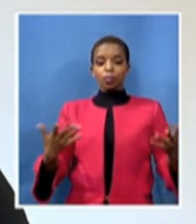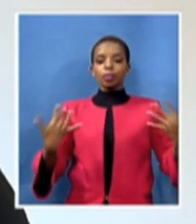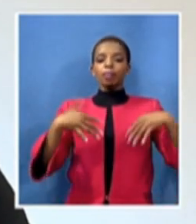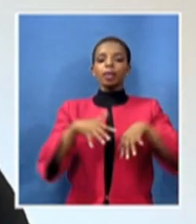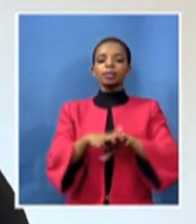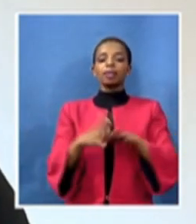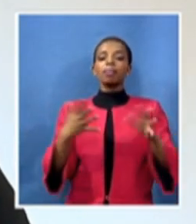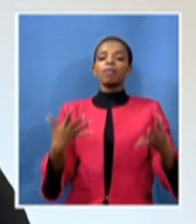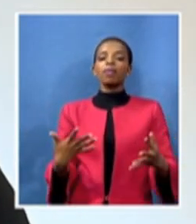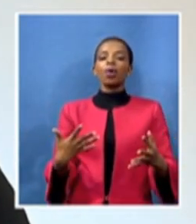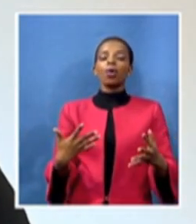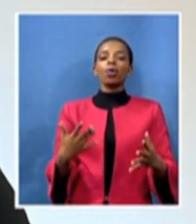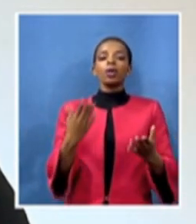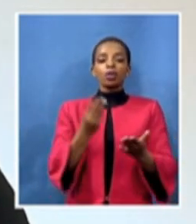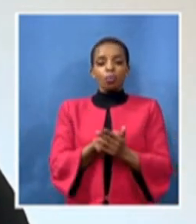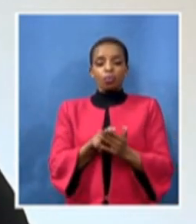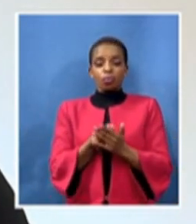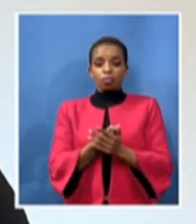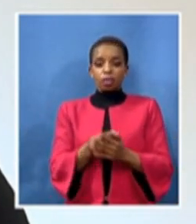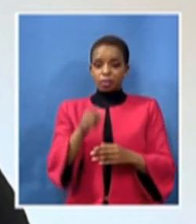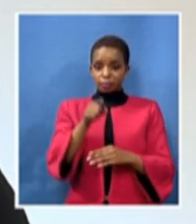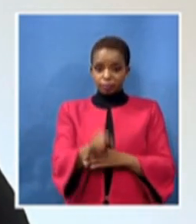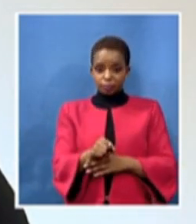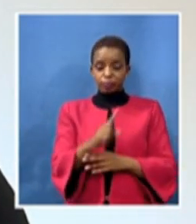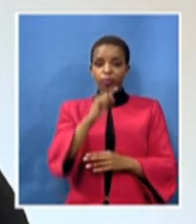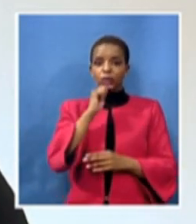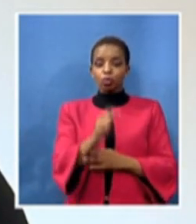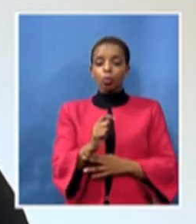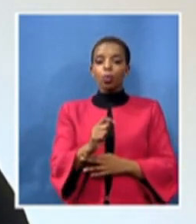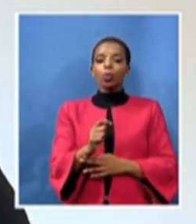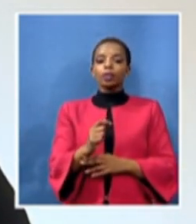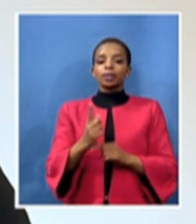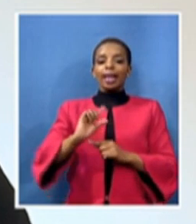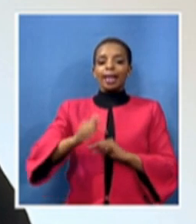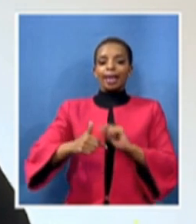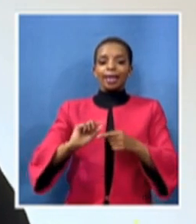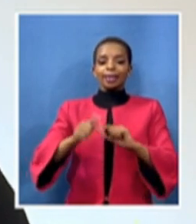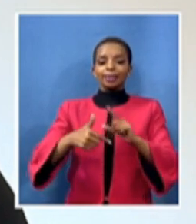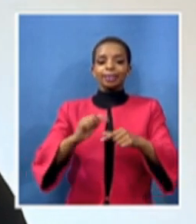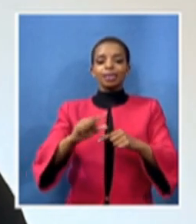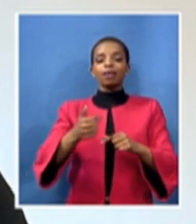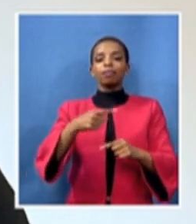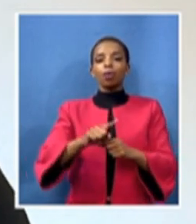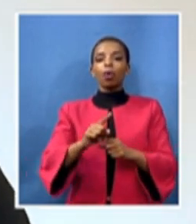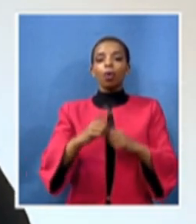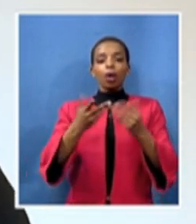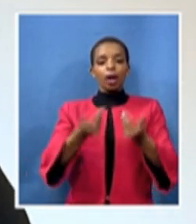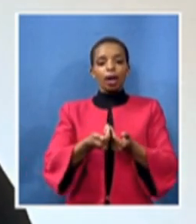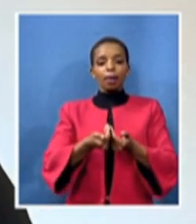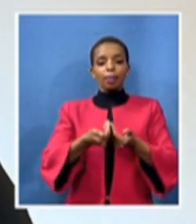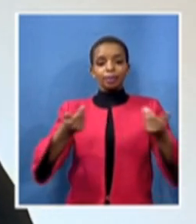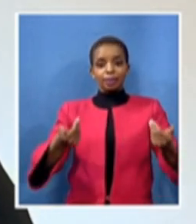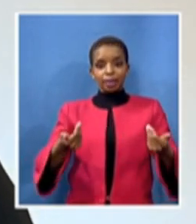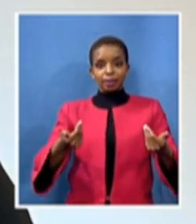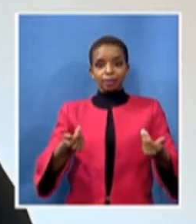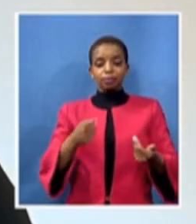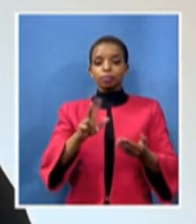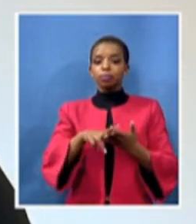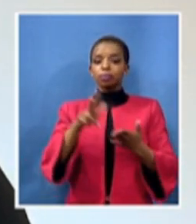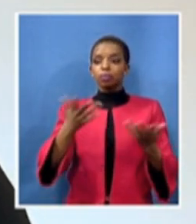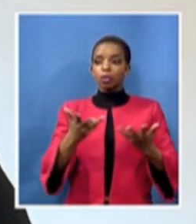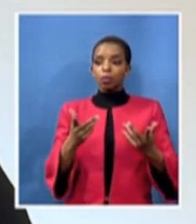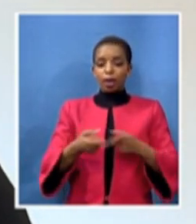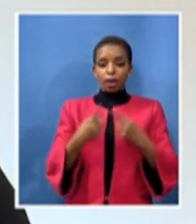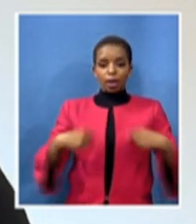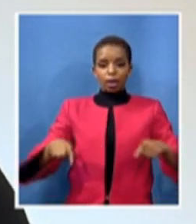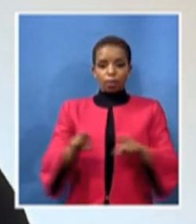of apartheid we must uproot in our corporate culture. Black professional skills matter. This is the